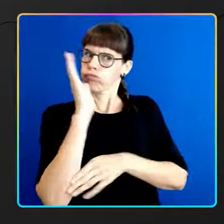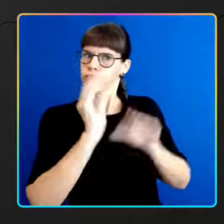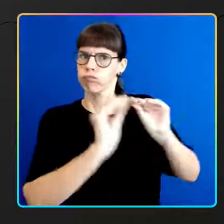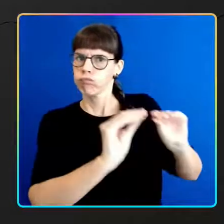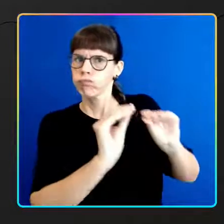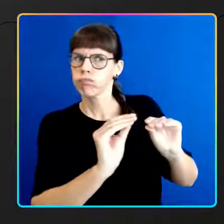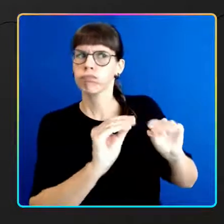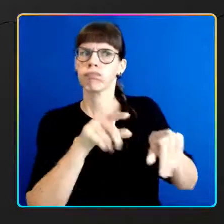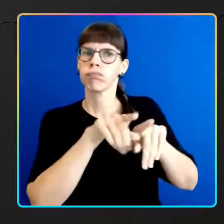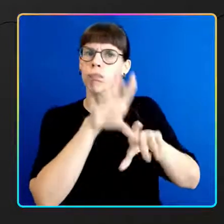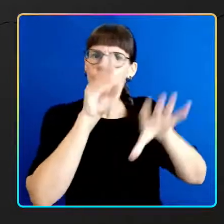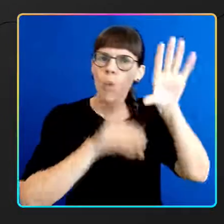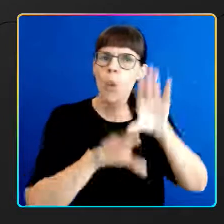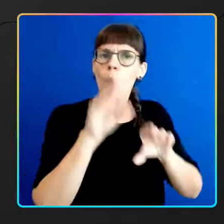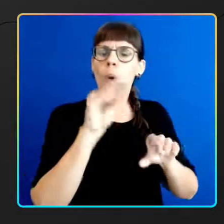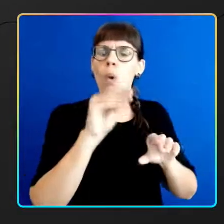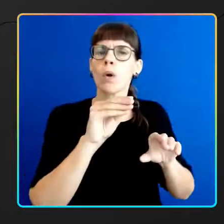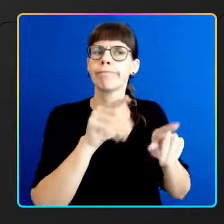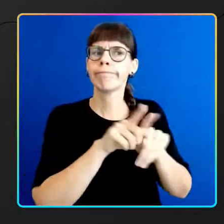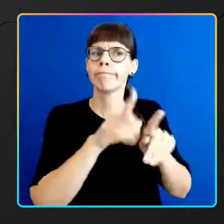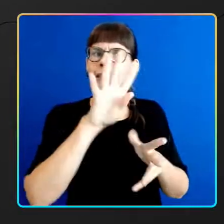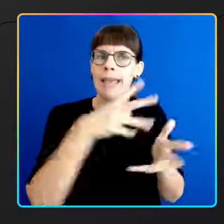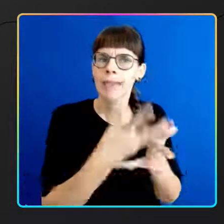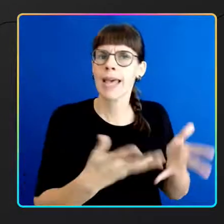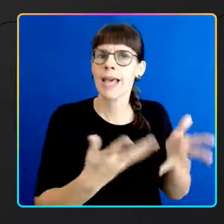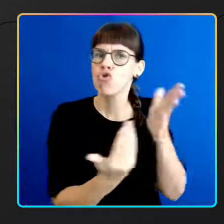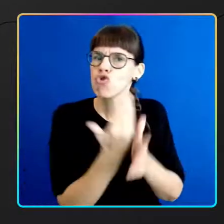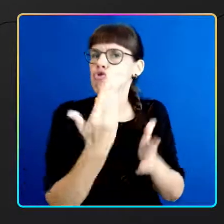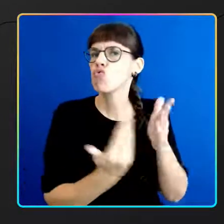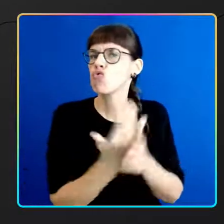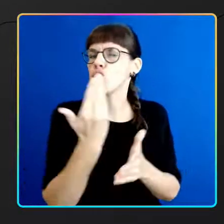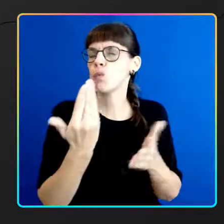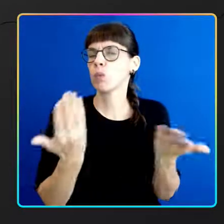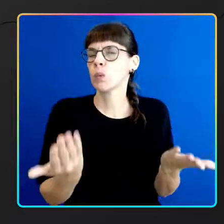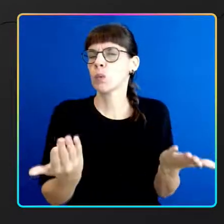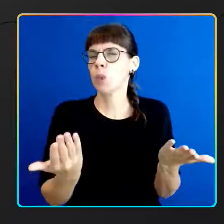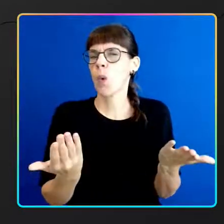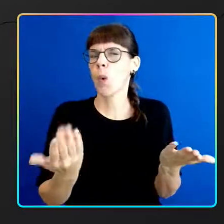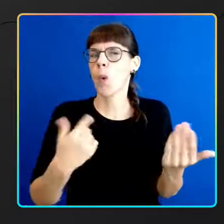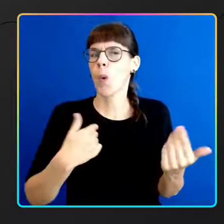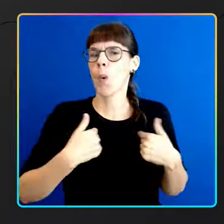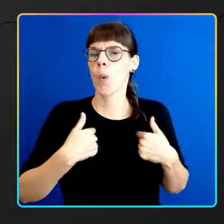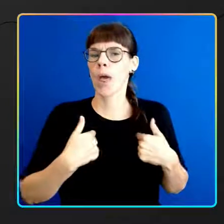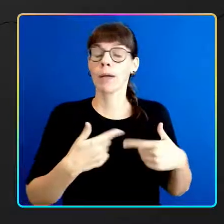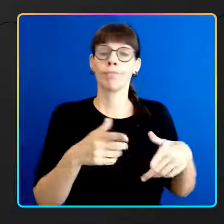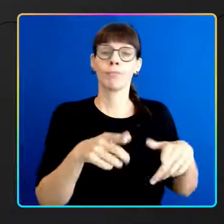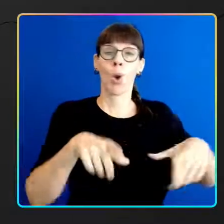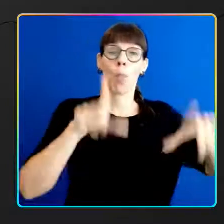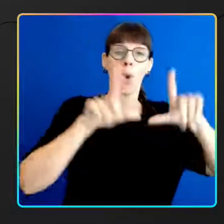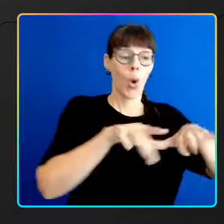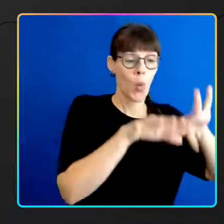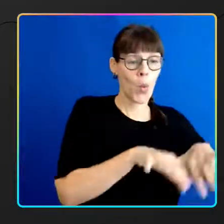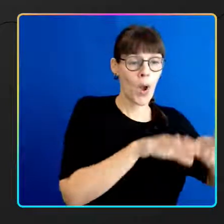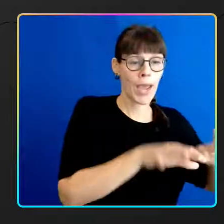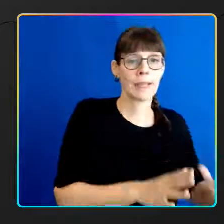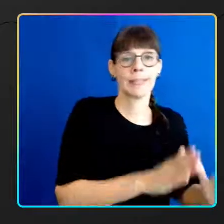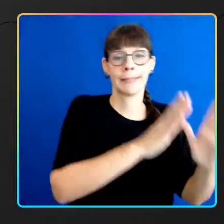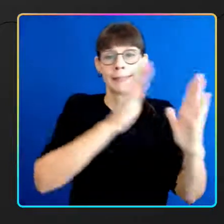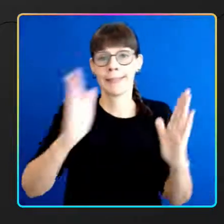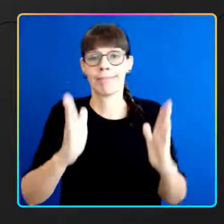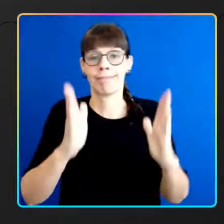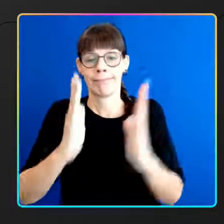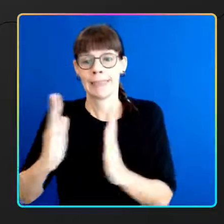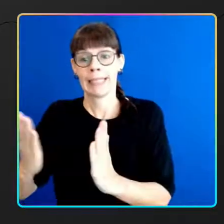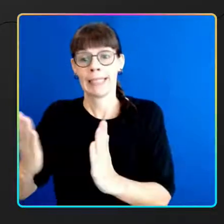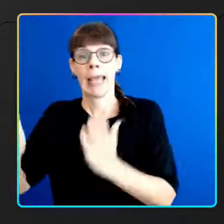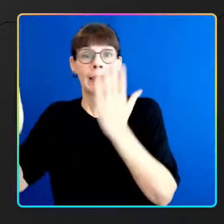data or AI, some new things. So that's kind of, so it starts from writing a blog to the evening that I'm going to learn